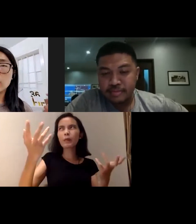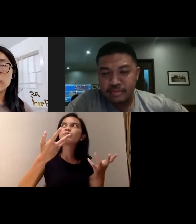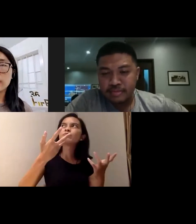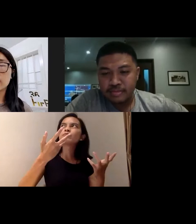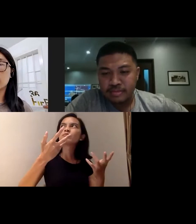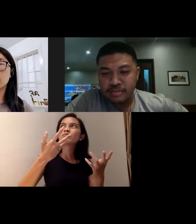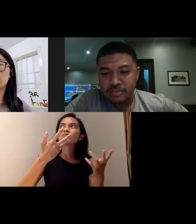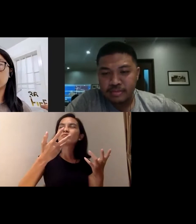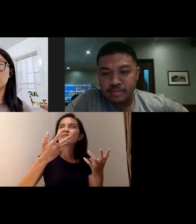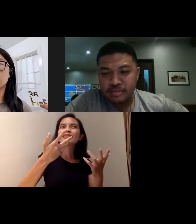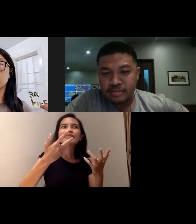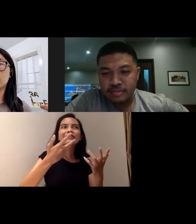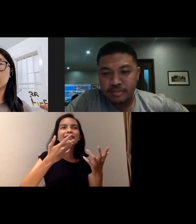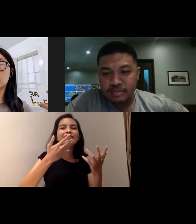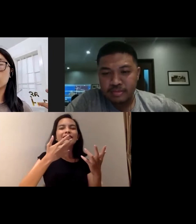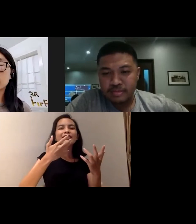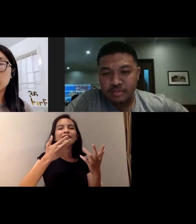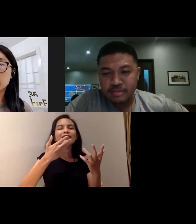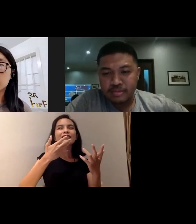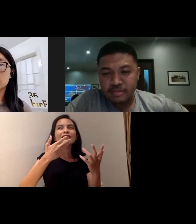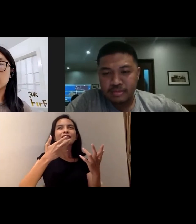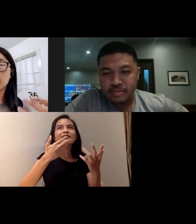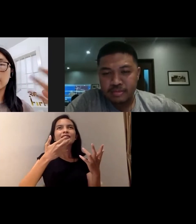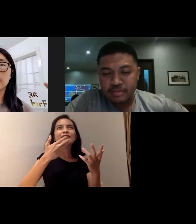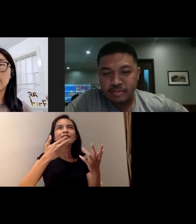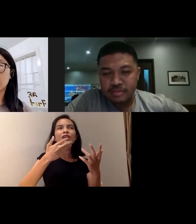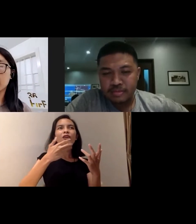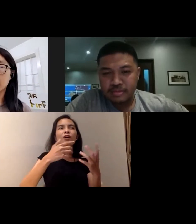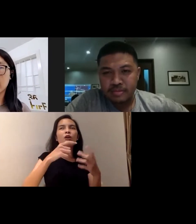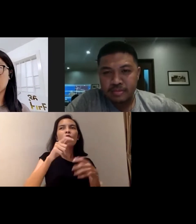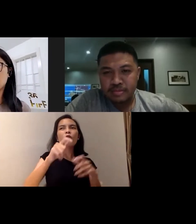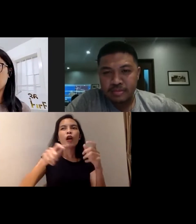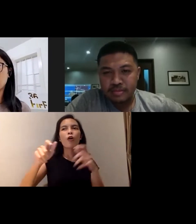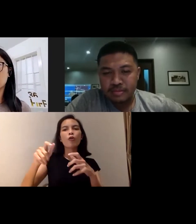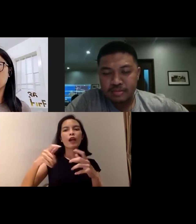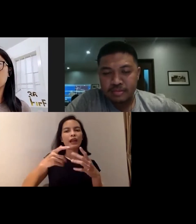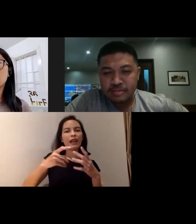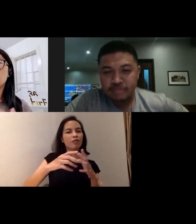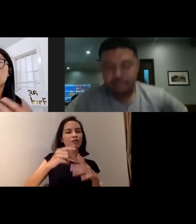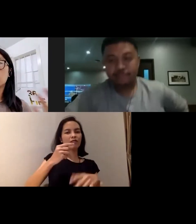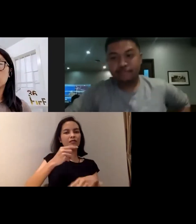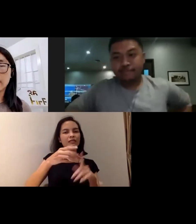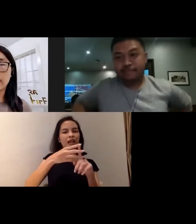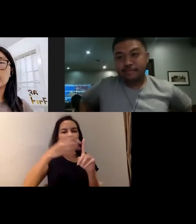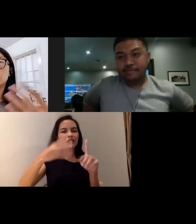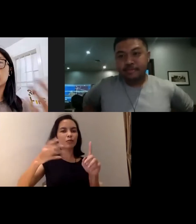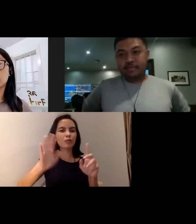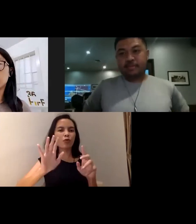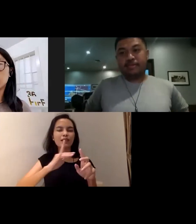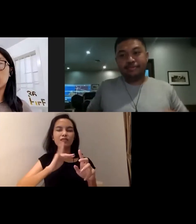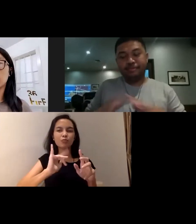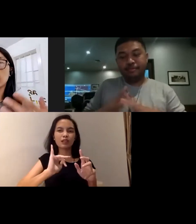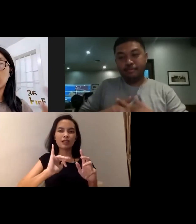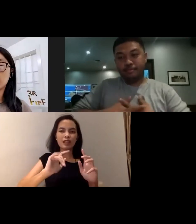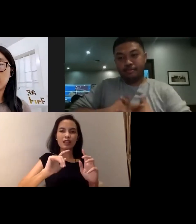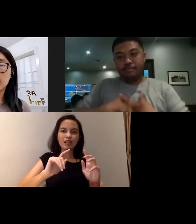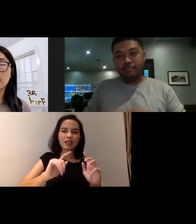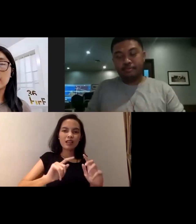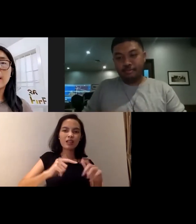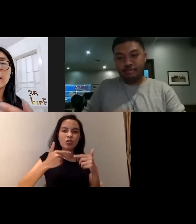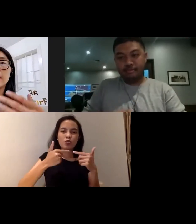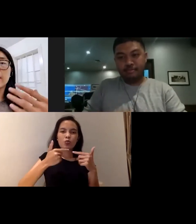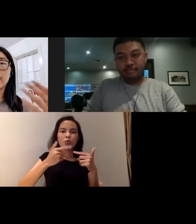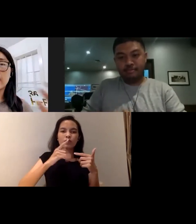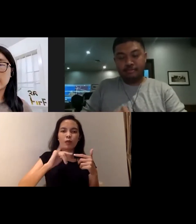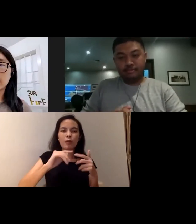how illusions of straight people's like life now, like, you know, again, queer people are high